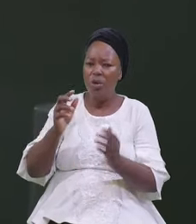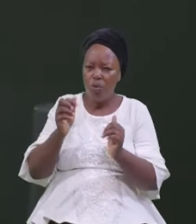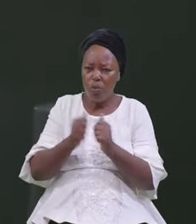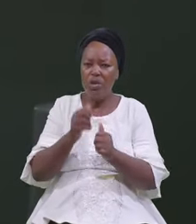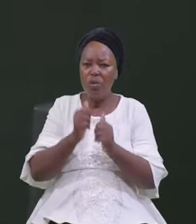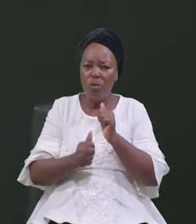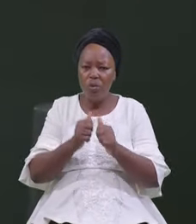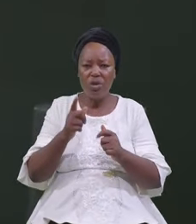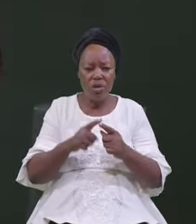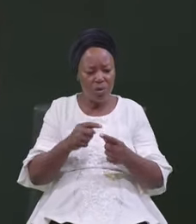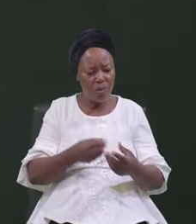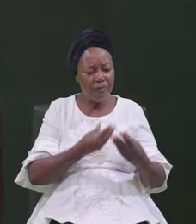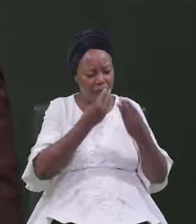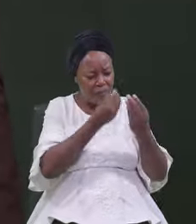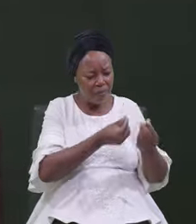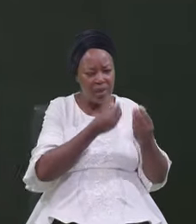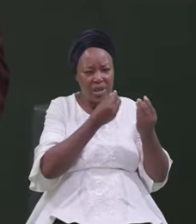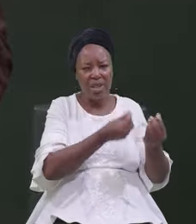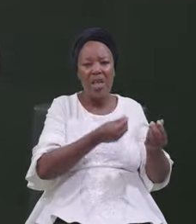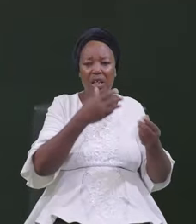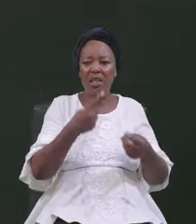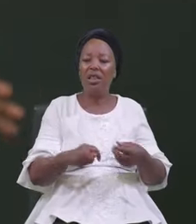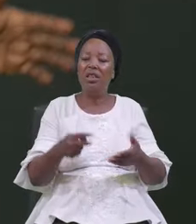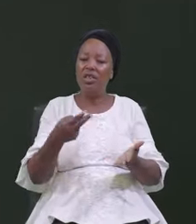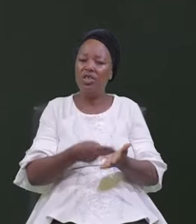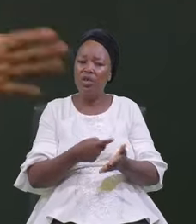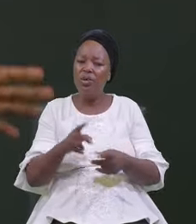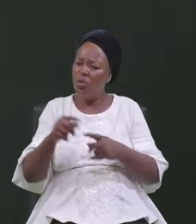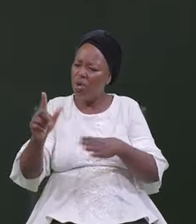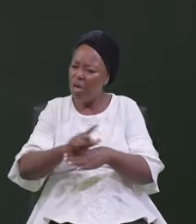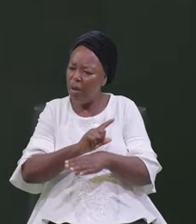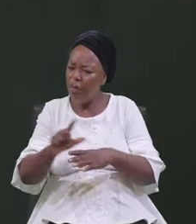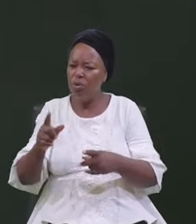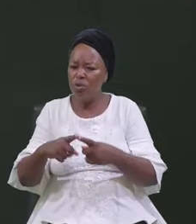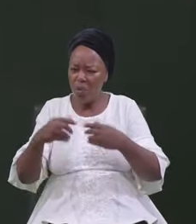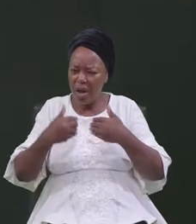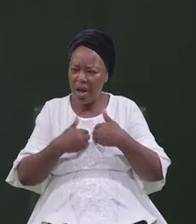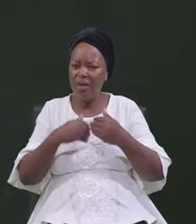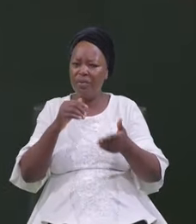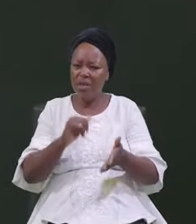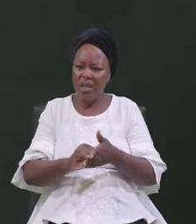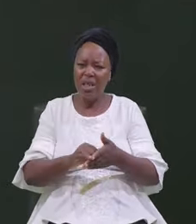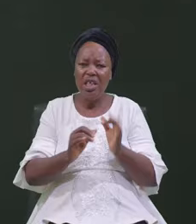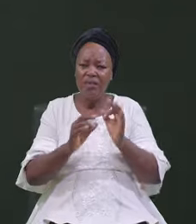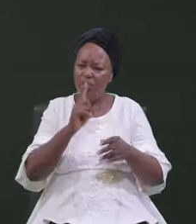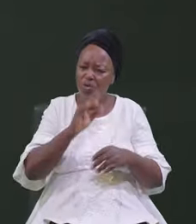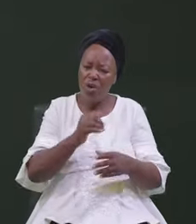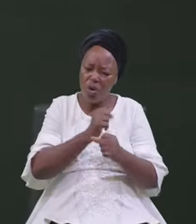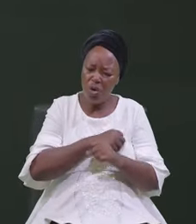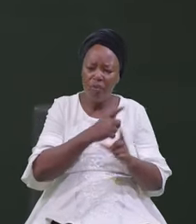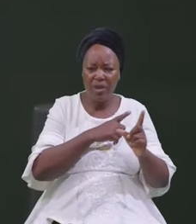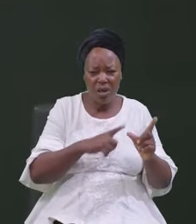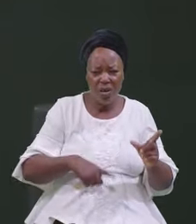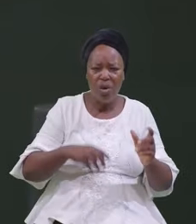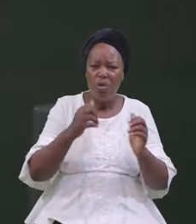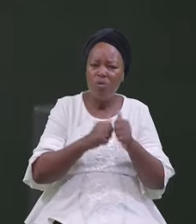them. You'll have them. You will labor to have them if you really love the Lord with all your heart, all your soul, all your mind. If you love